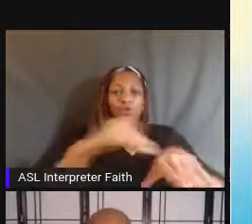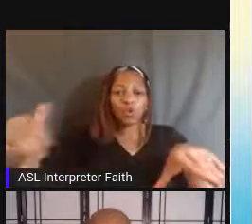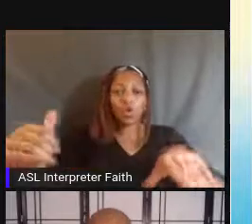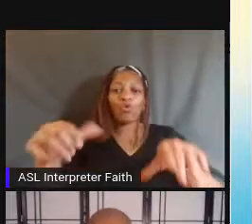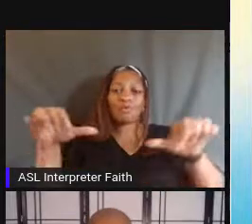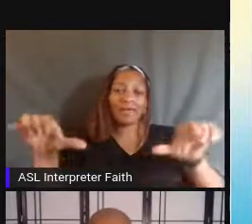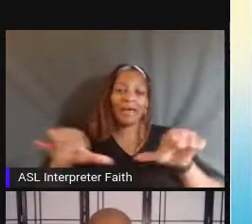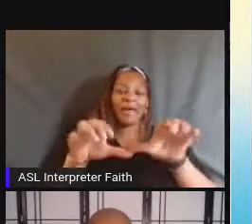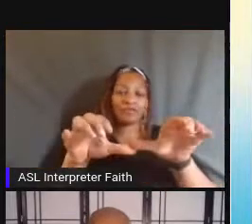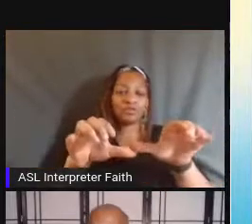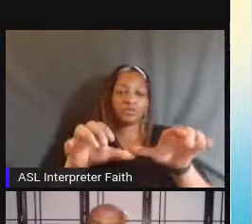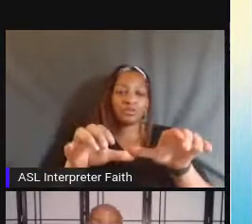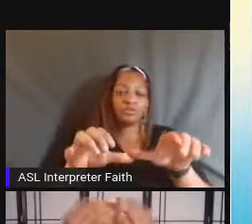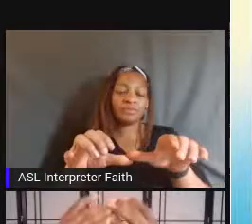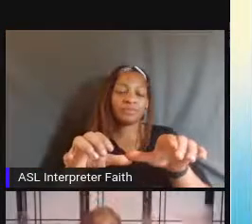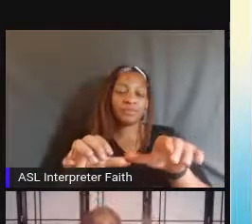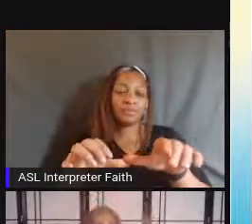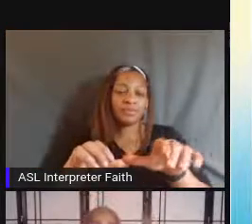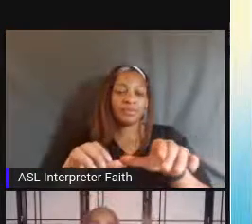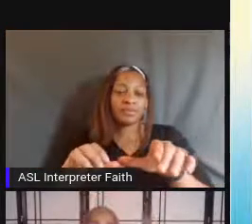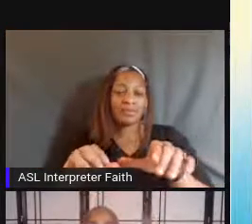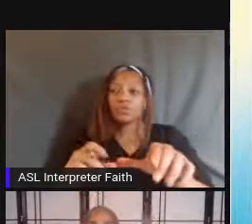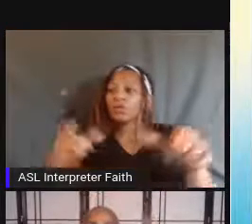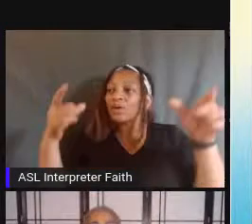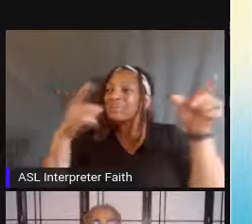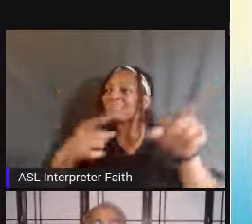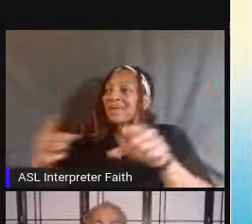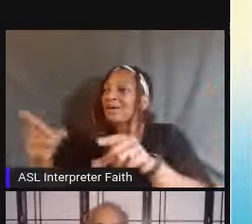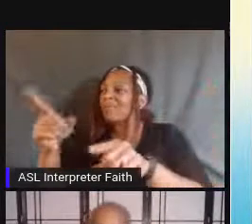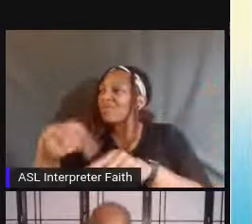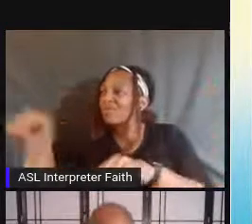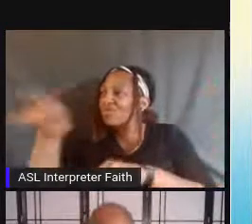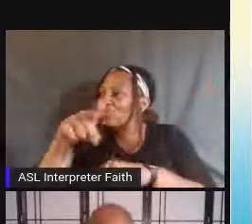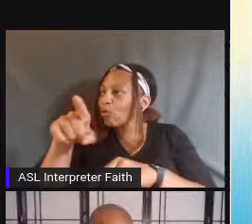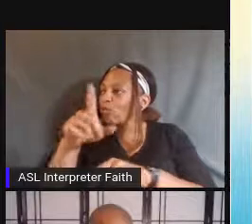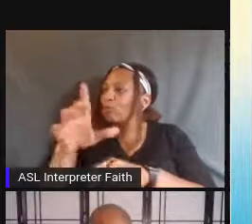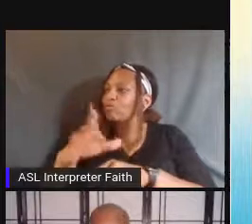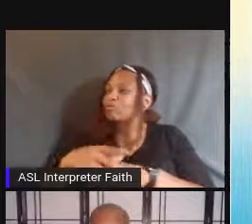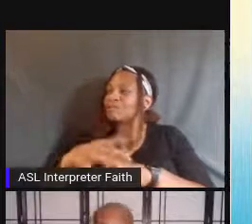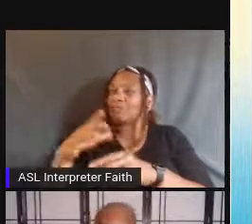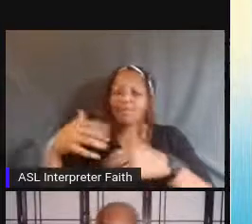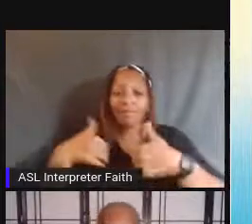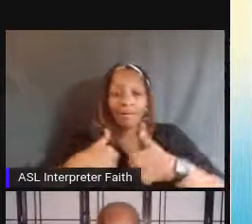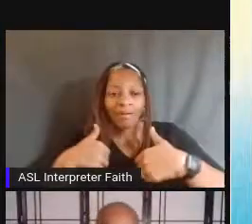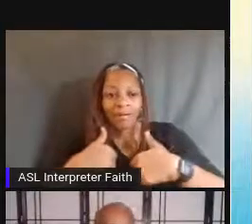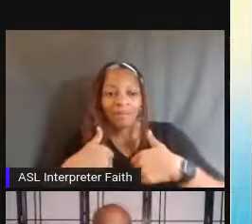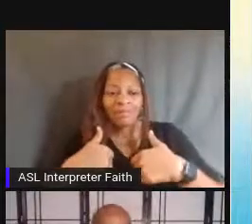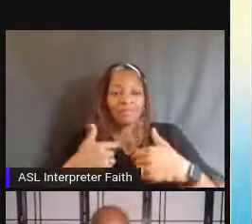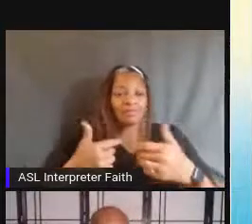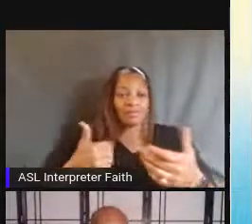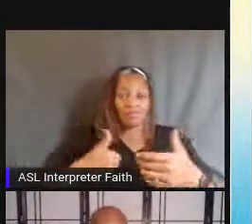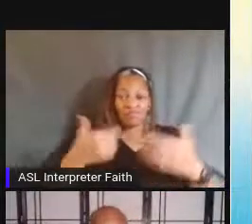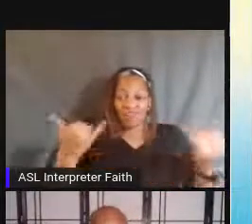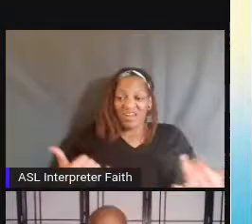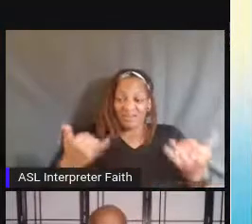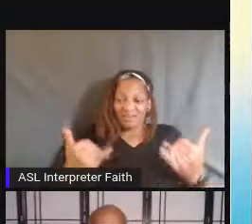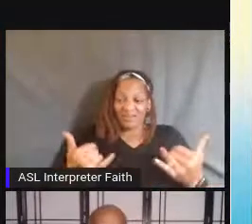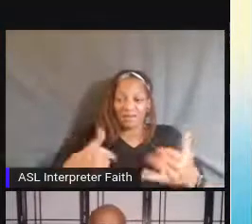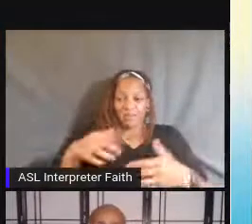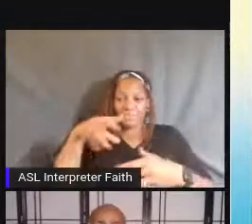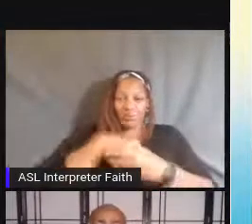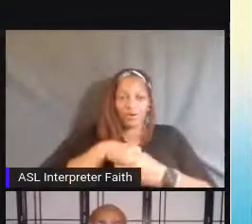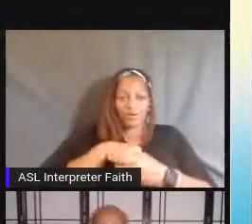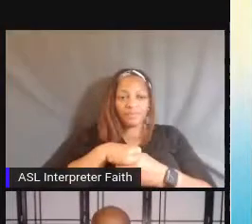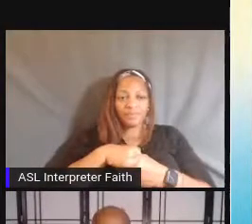action. And if it's occurring for the species, then that means right here, right now, because I'm a part of it, then right here, right now, I